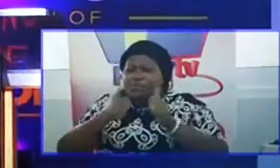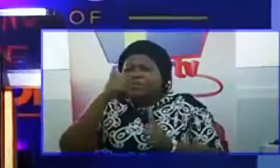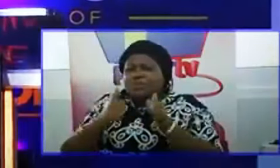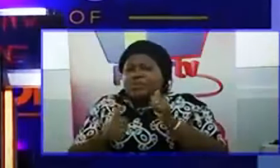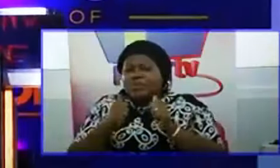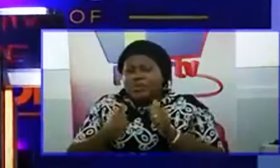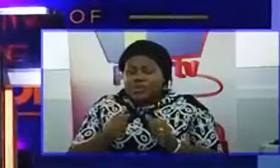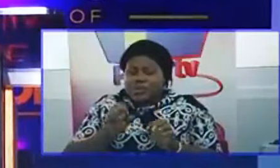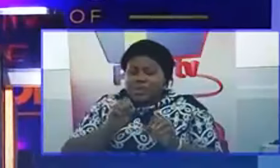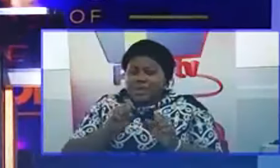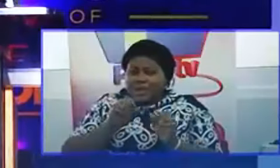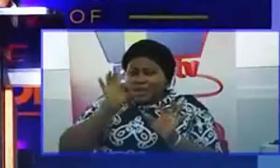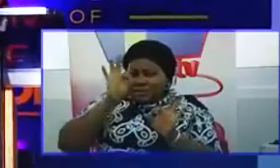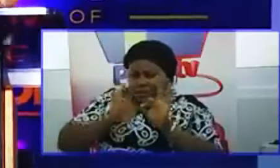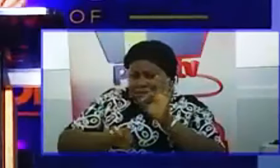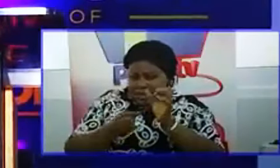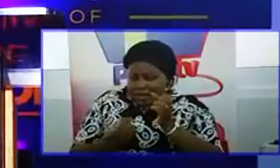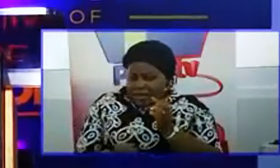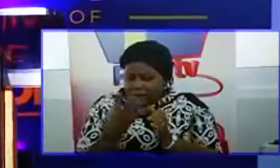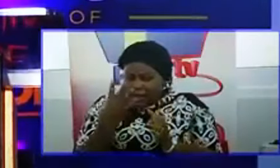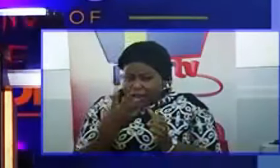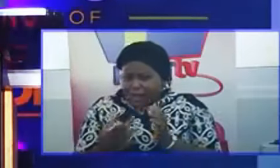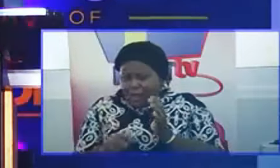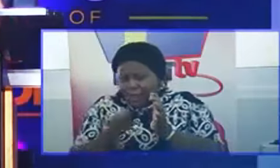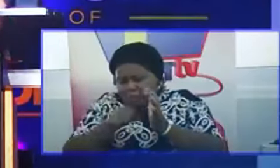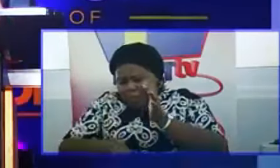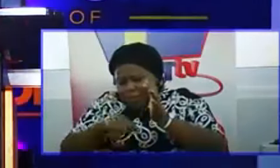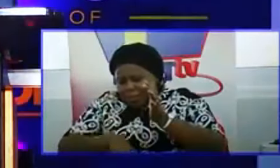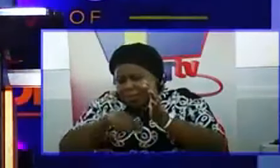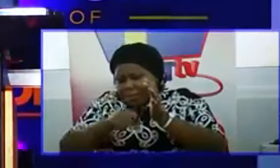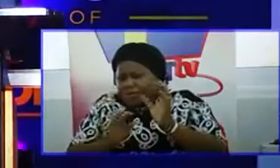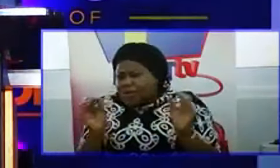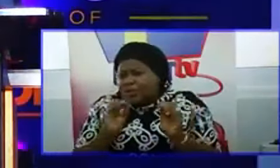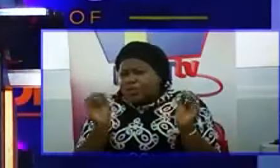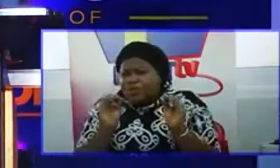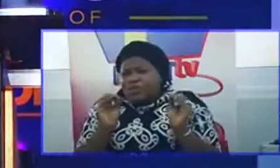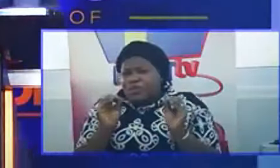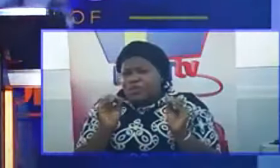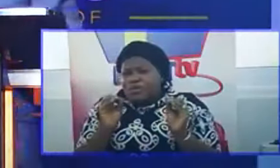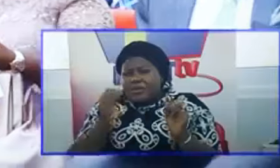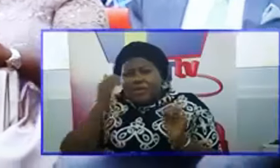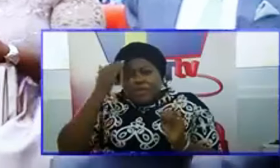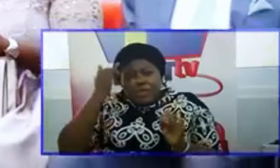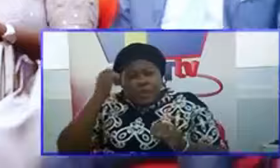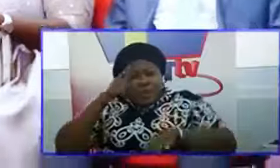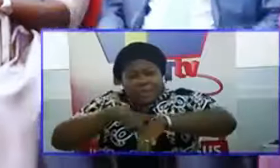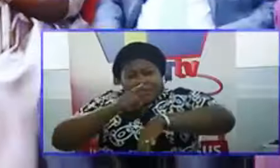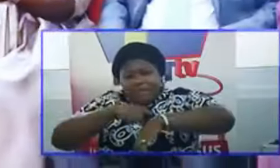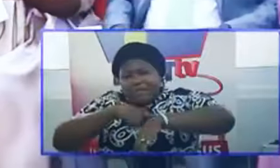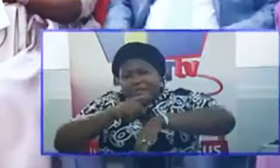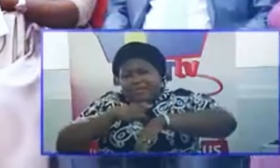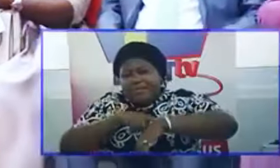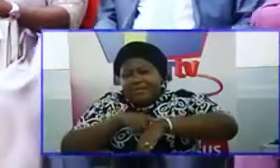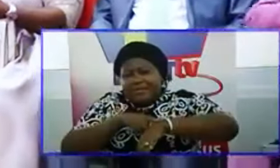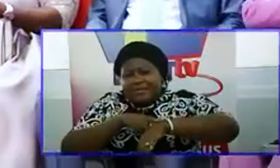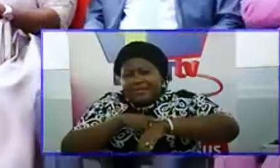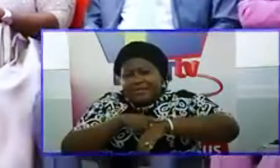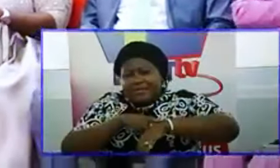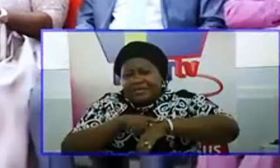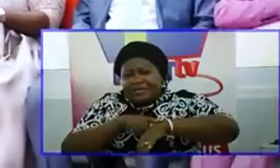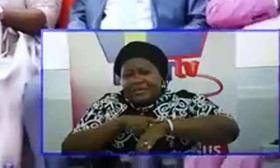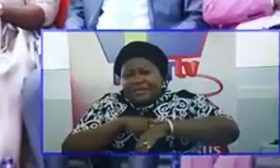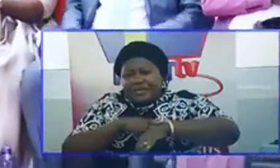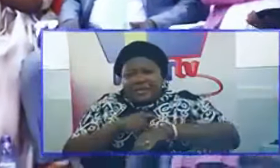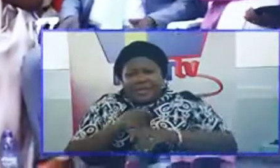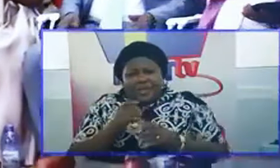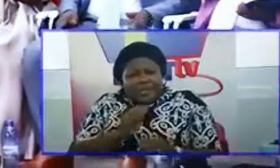leaking, but it ran out because of time. There was nothing